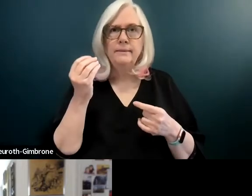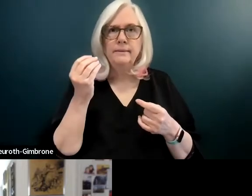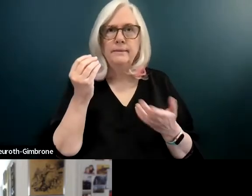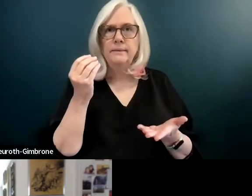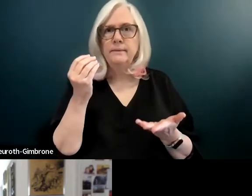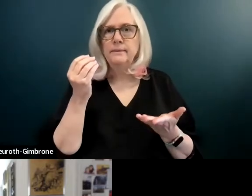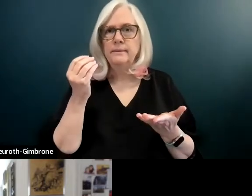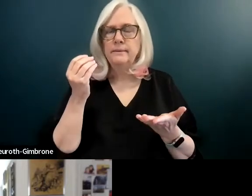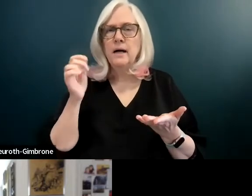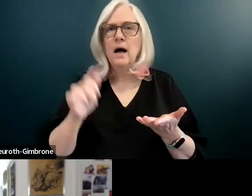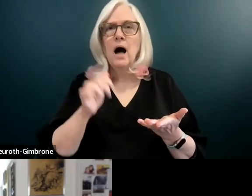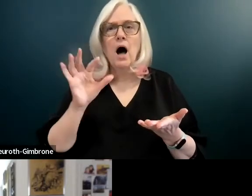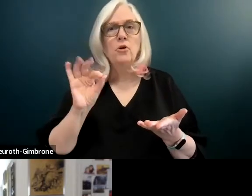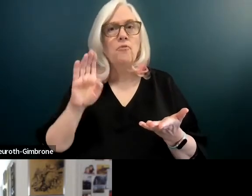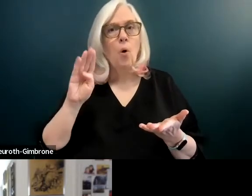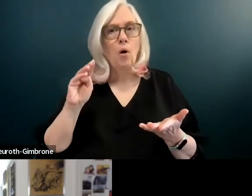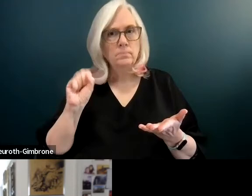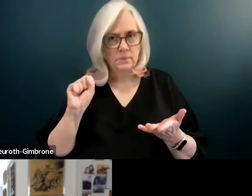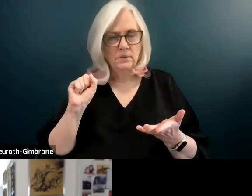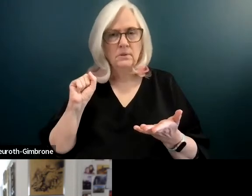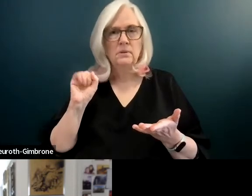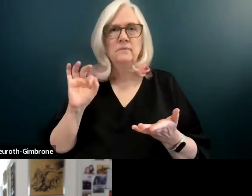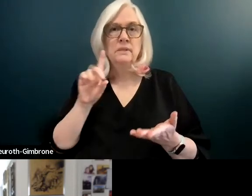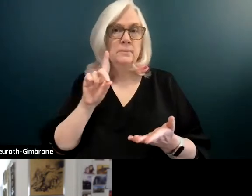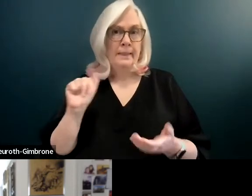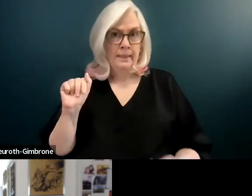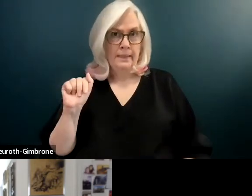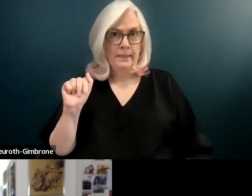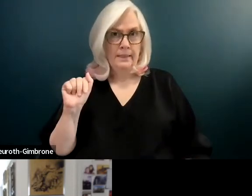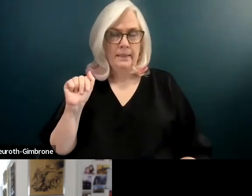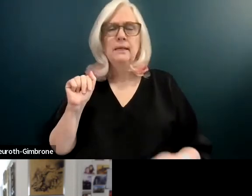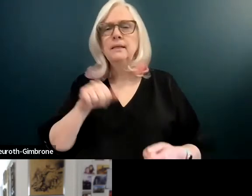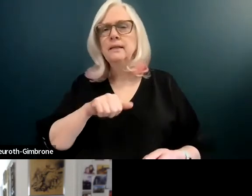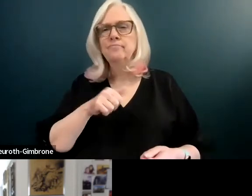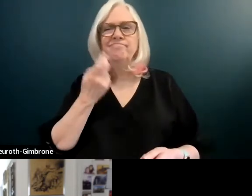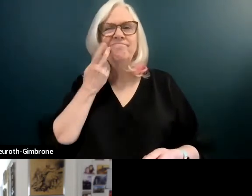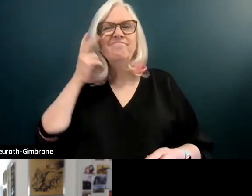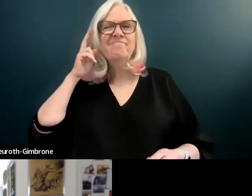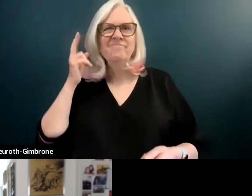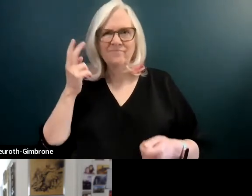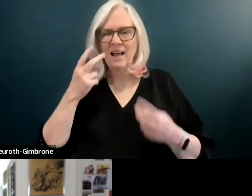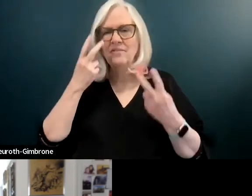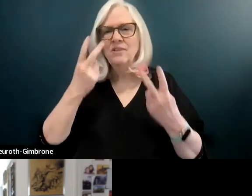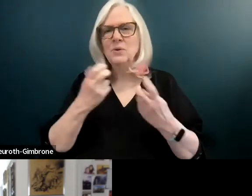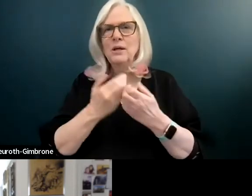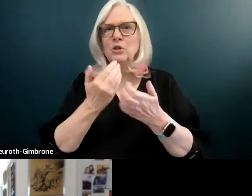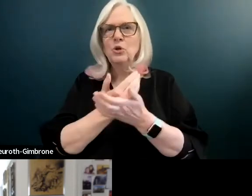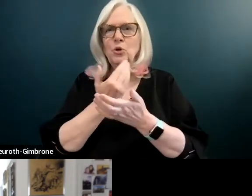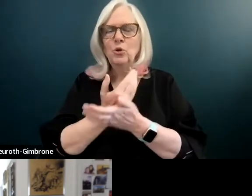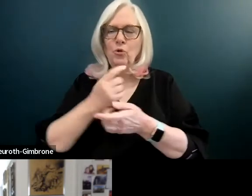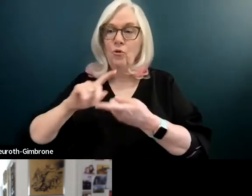people with other forms of disabilities. The other day I was visiting with new friend's mother's